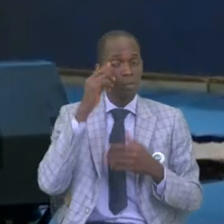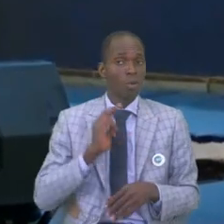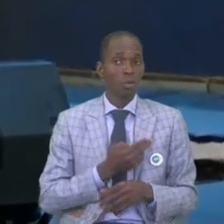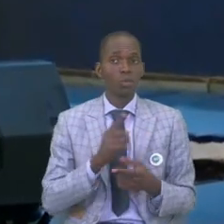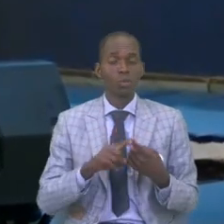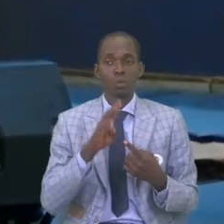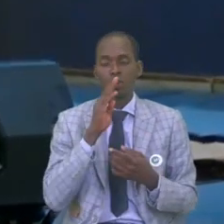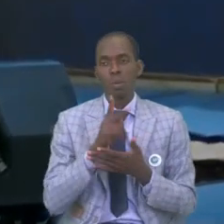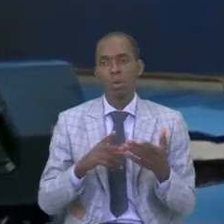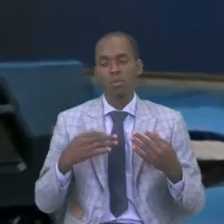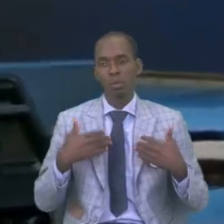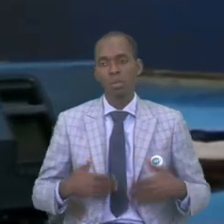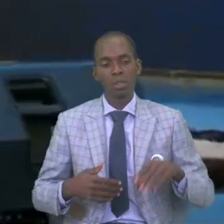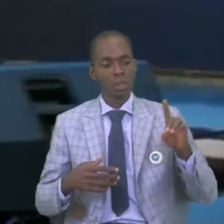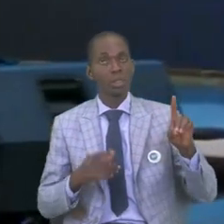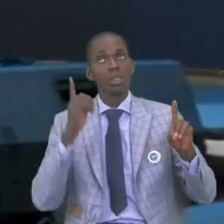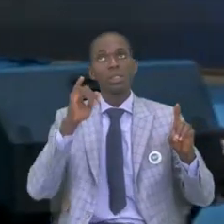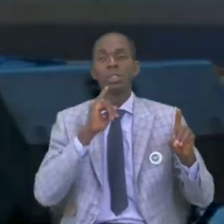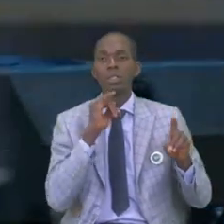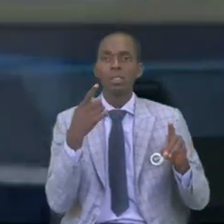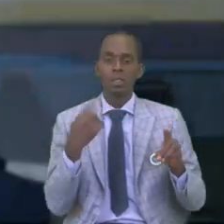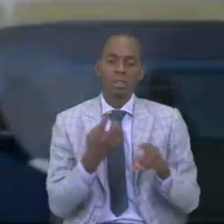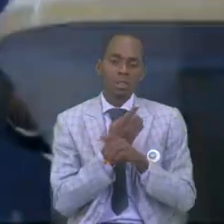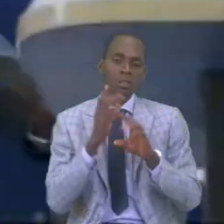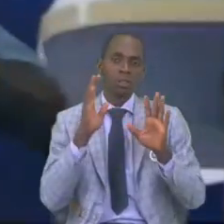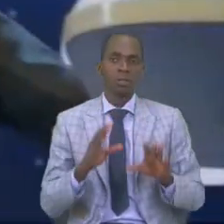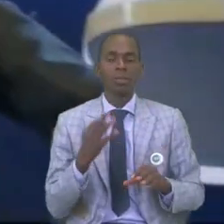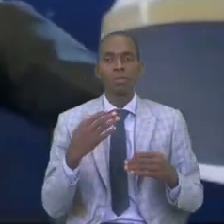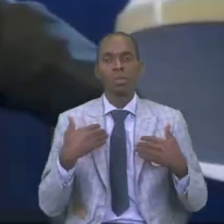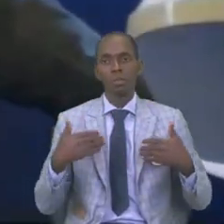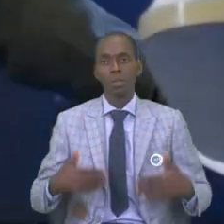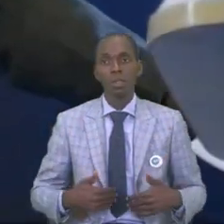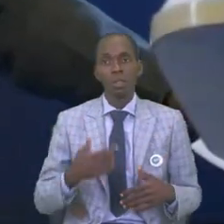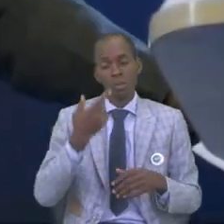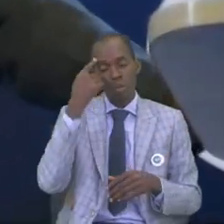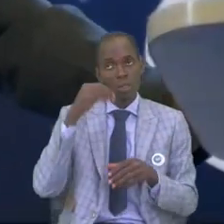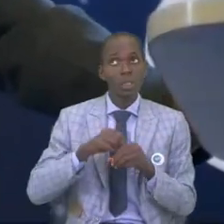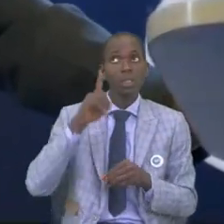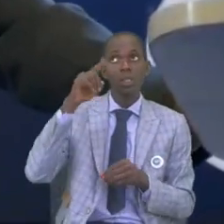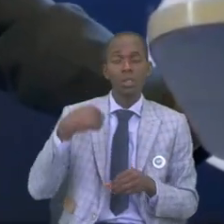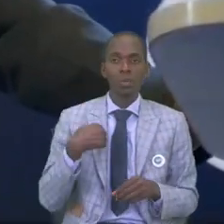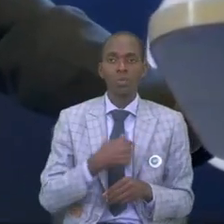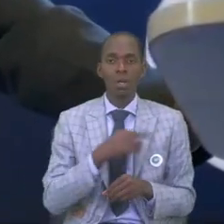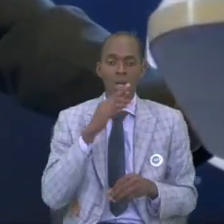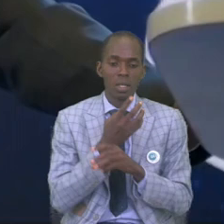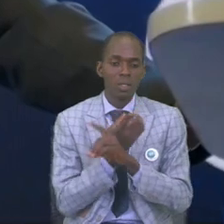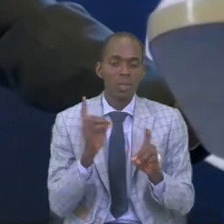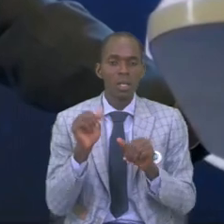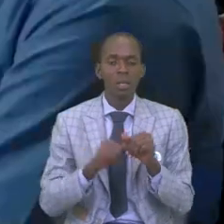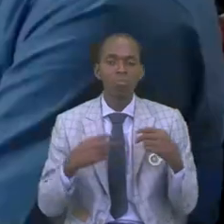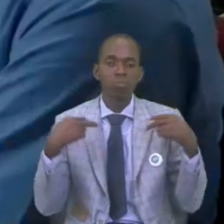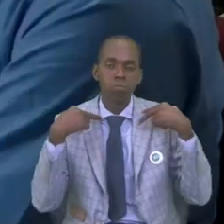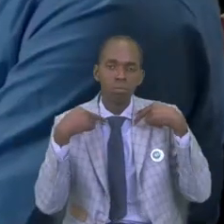of the body. As we believe in him, we're delivered, and every yoke is broken in your life